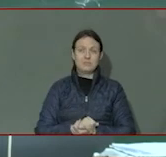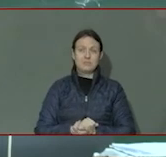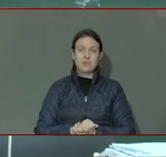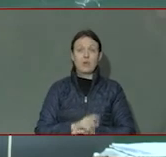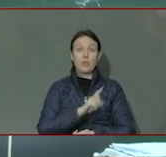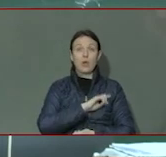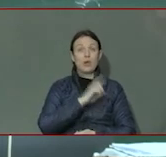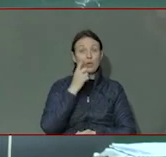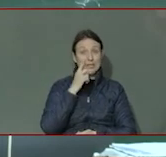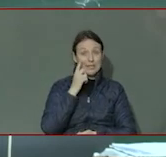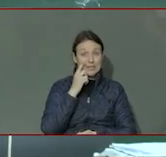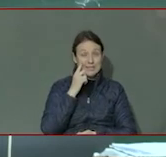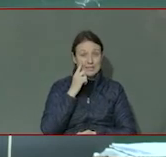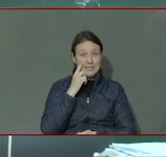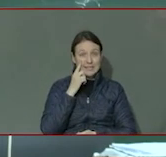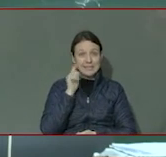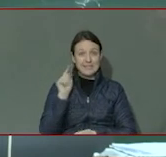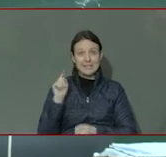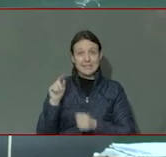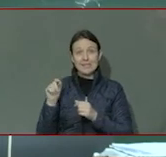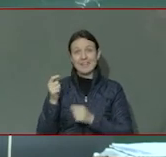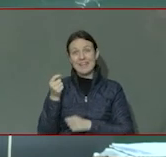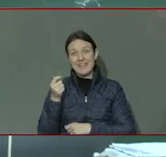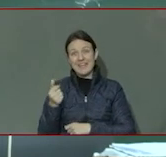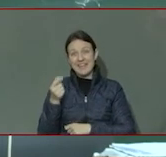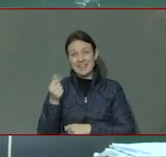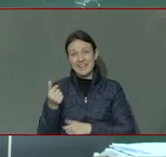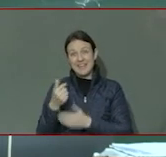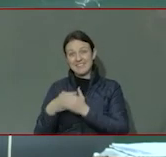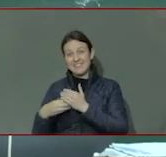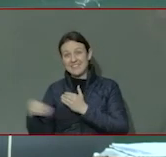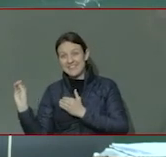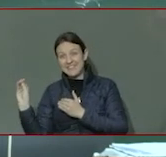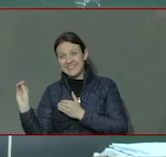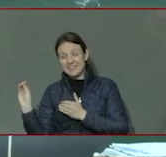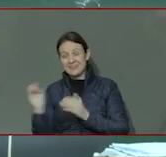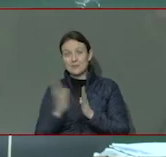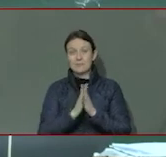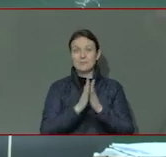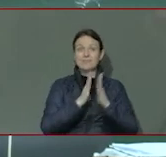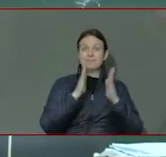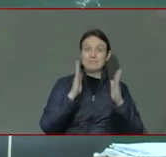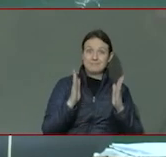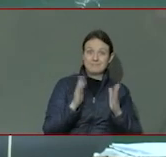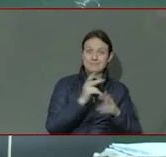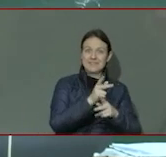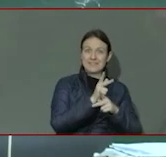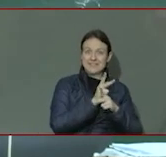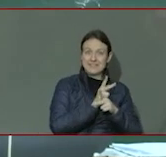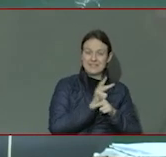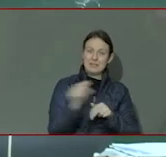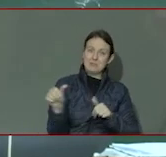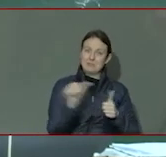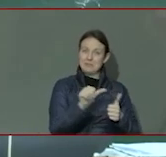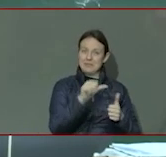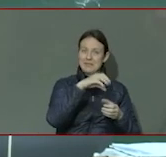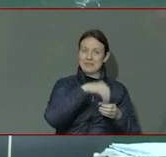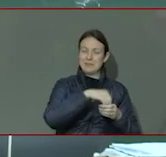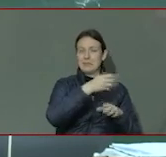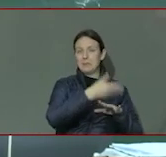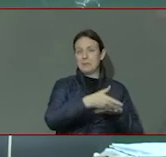see the arrows. You see it's wide. A lot of salts rather stay in the blood from the tubes, go back to the blood